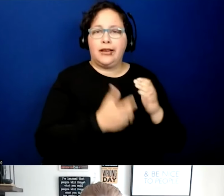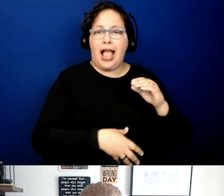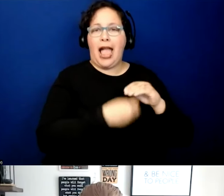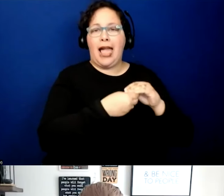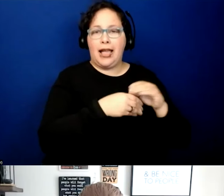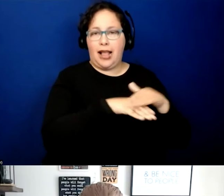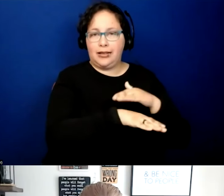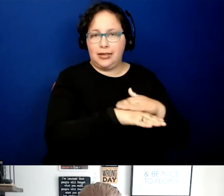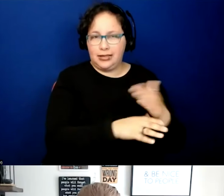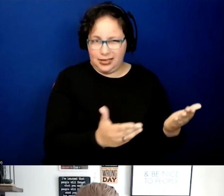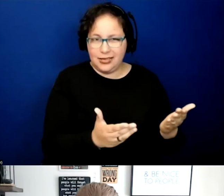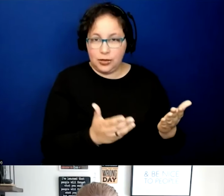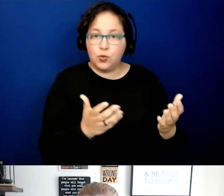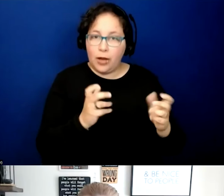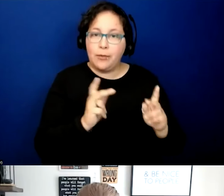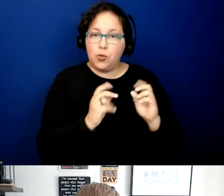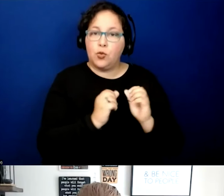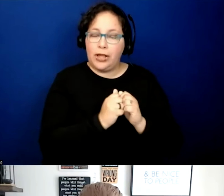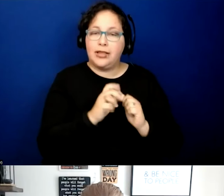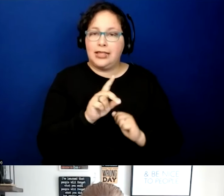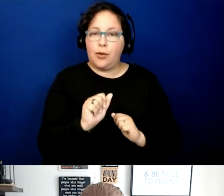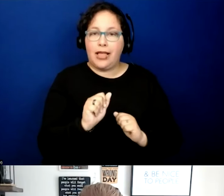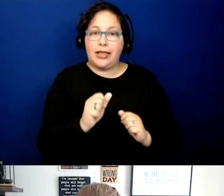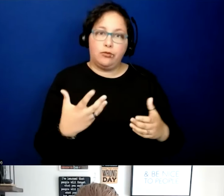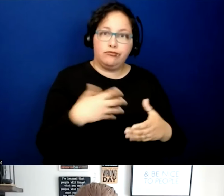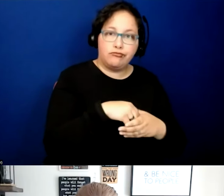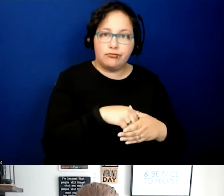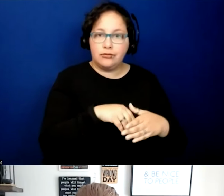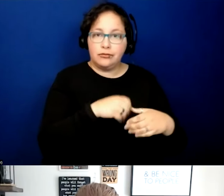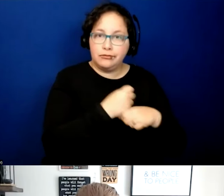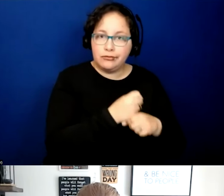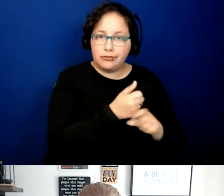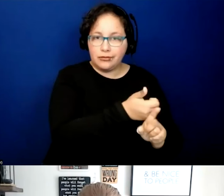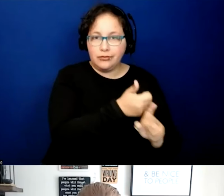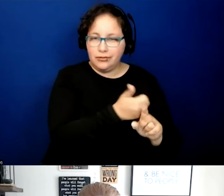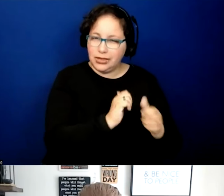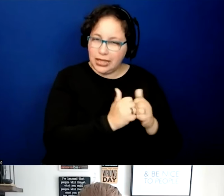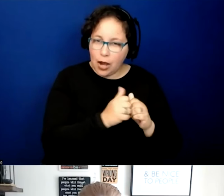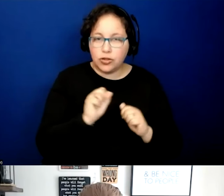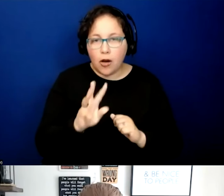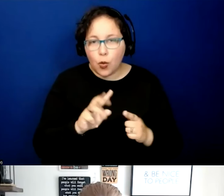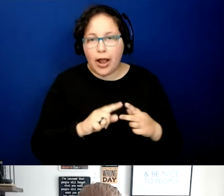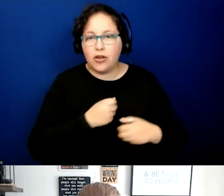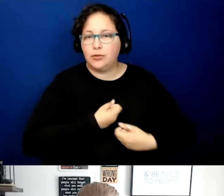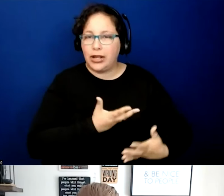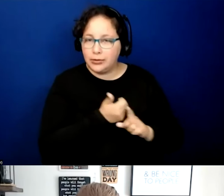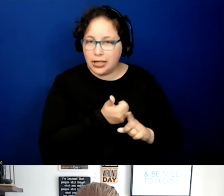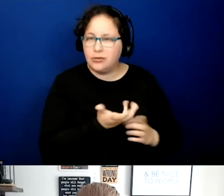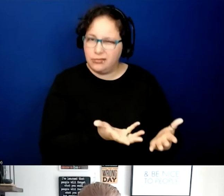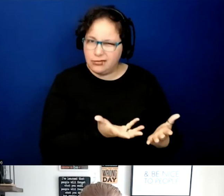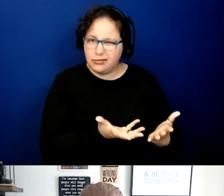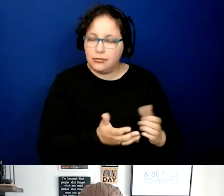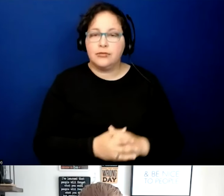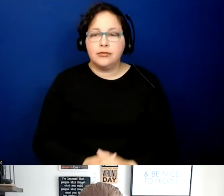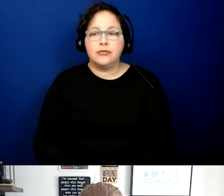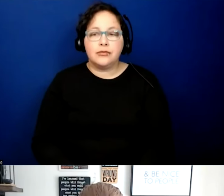disabilities can also come in and participate in the process of creating software and expressing themselves with software.